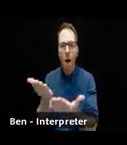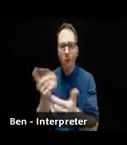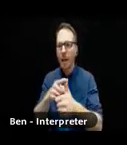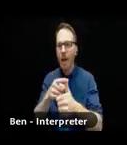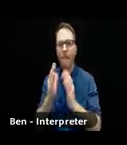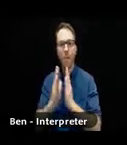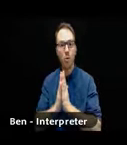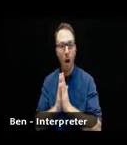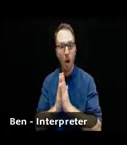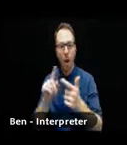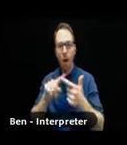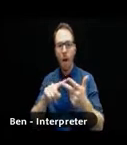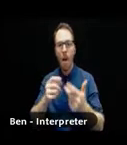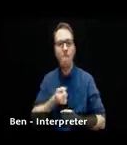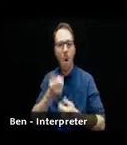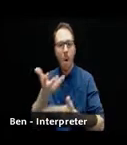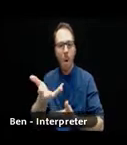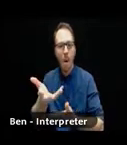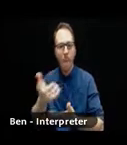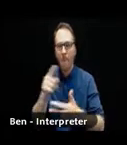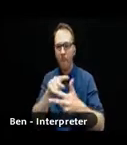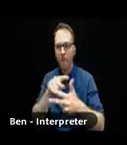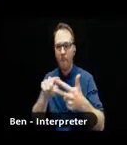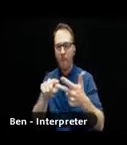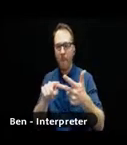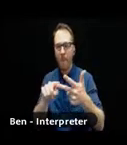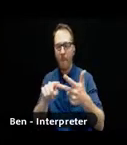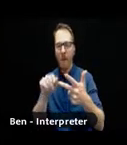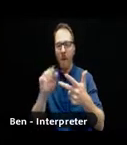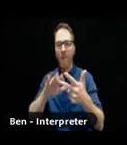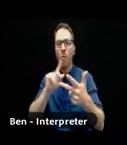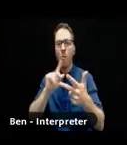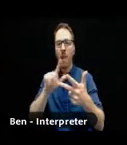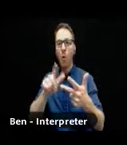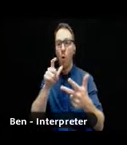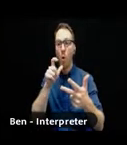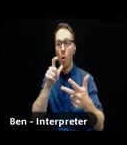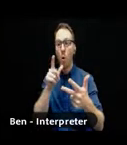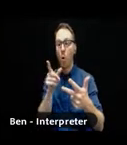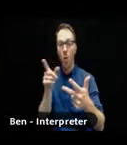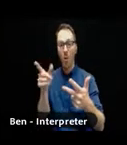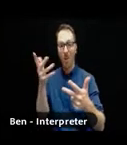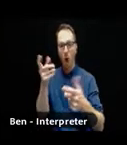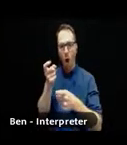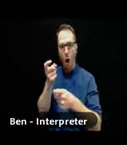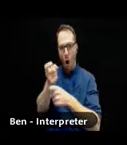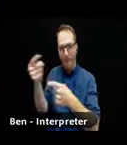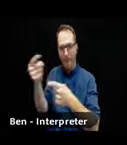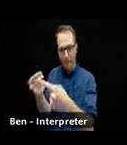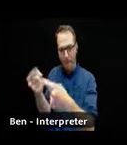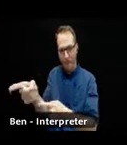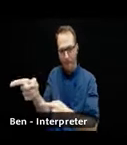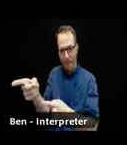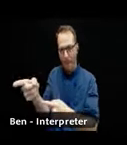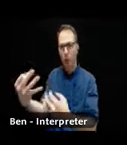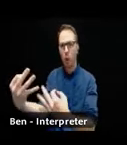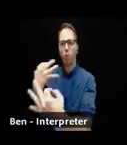something, a poem, but that then it turns really to the person who's been harmed to describe at